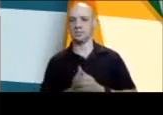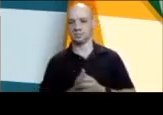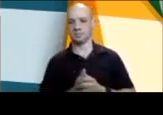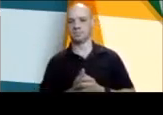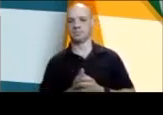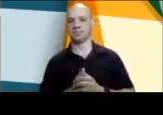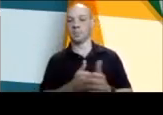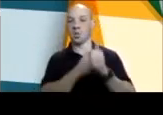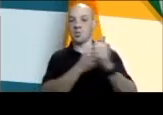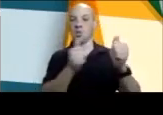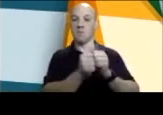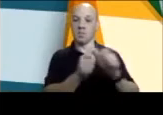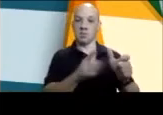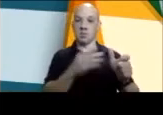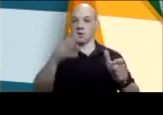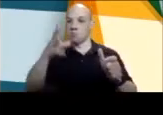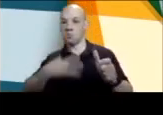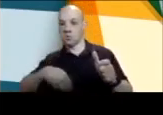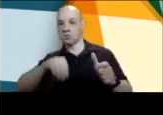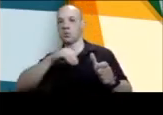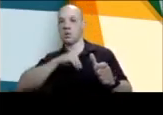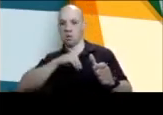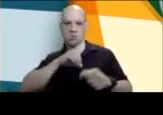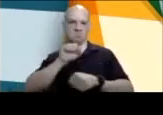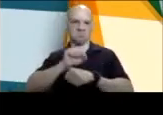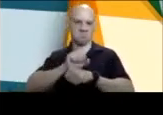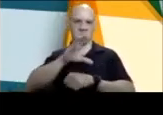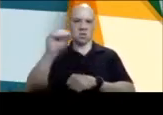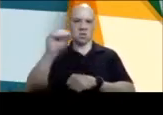Compliance with minority and women enterprise contracting